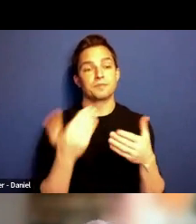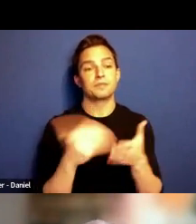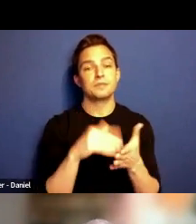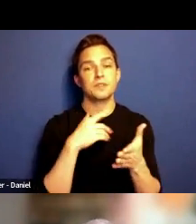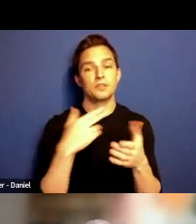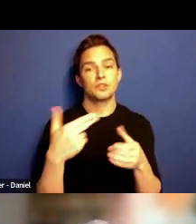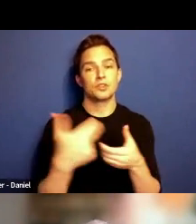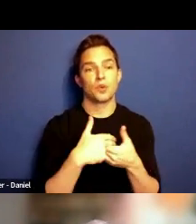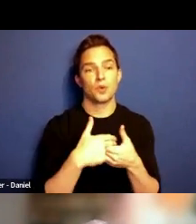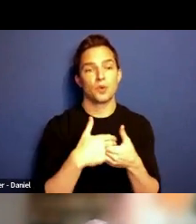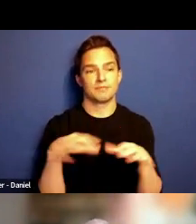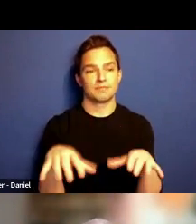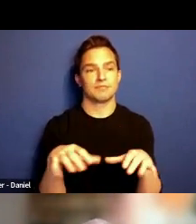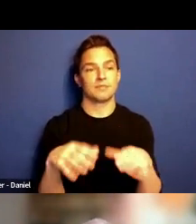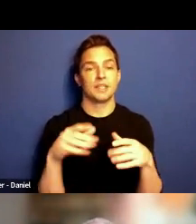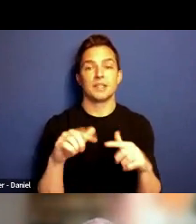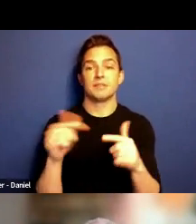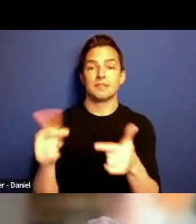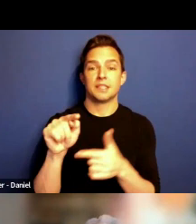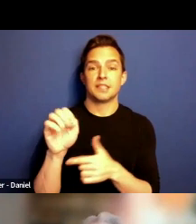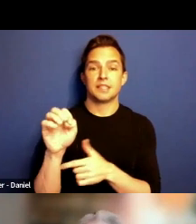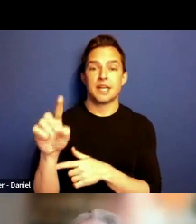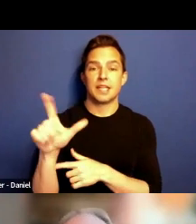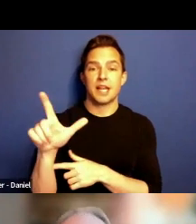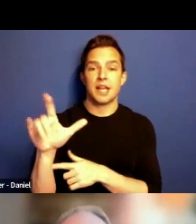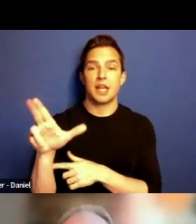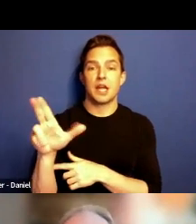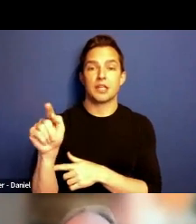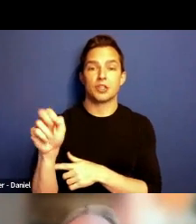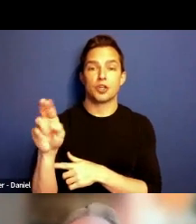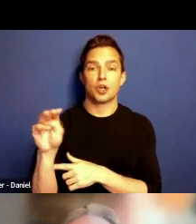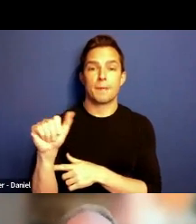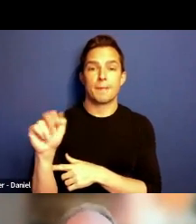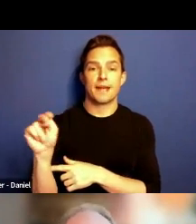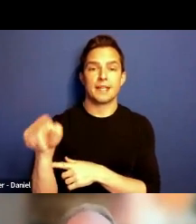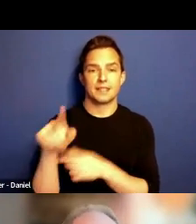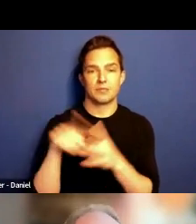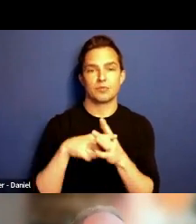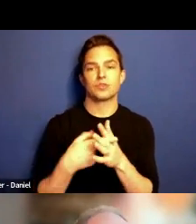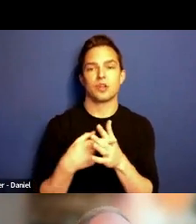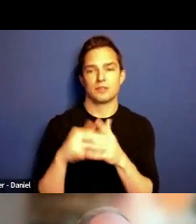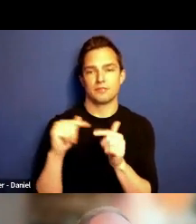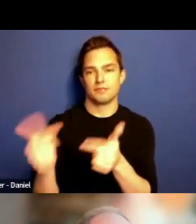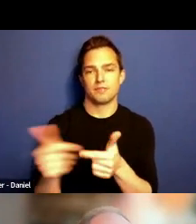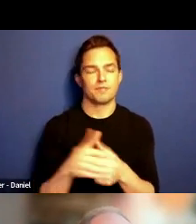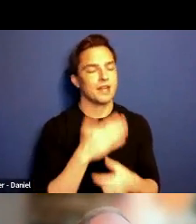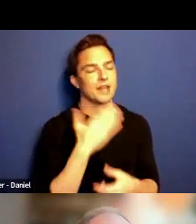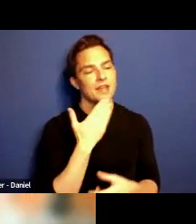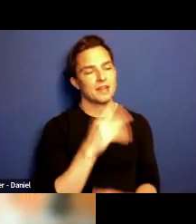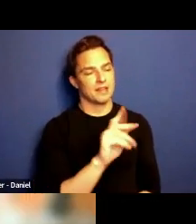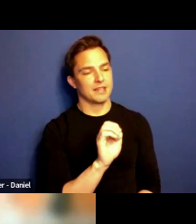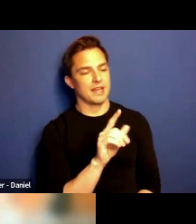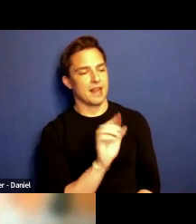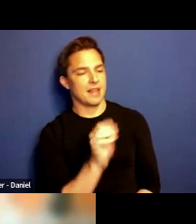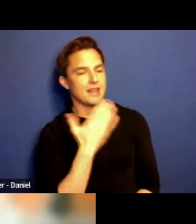I will now turn this over to Ted Lutterman to begin. Thank you. Well, thank you, Kelly.